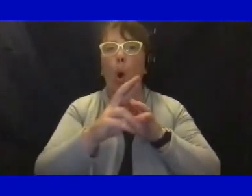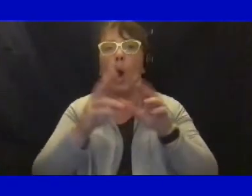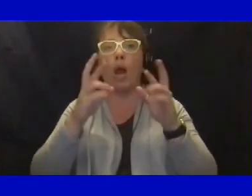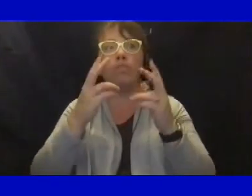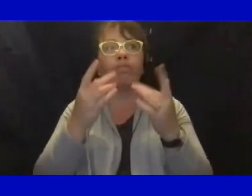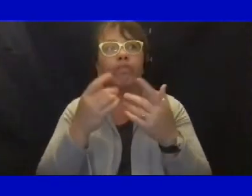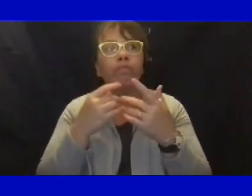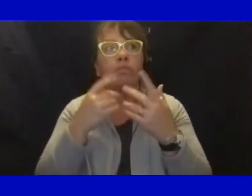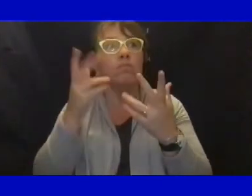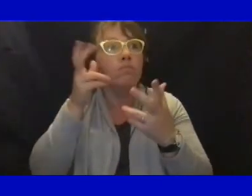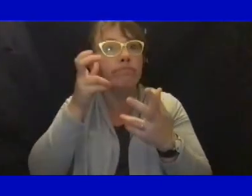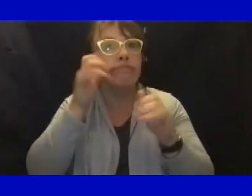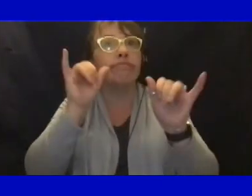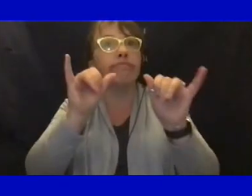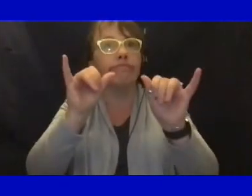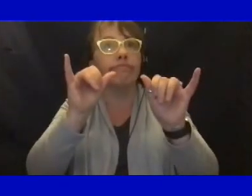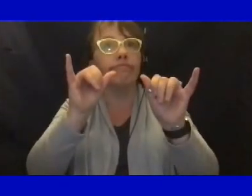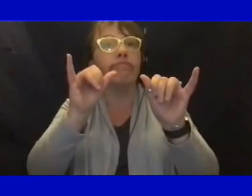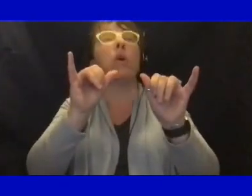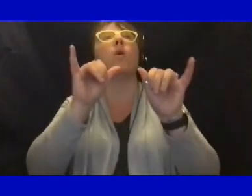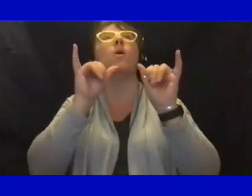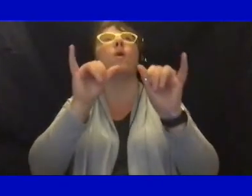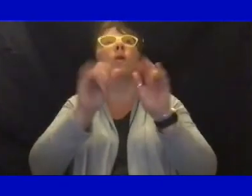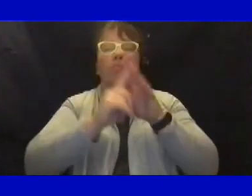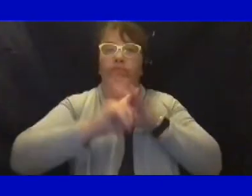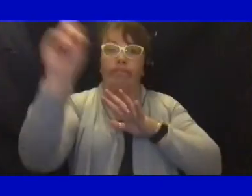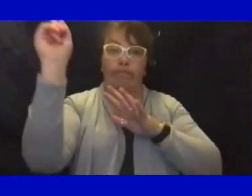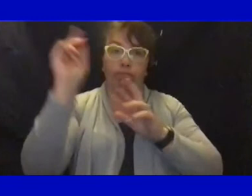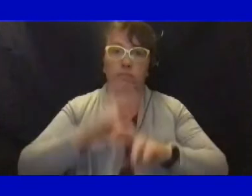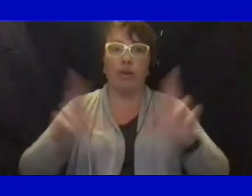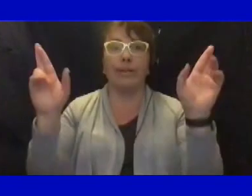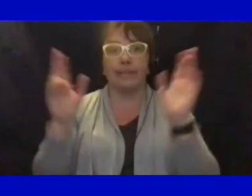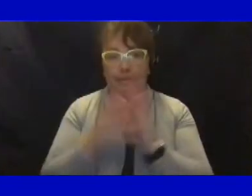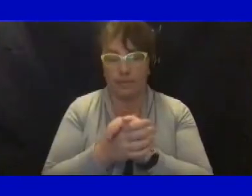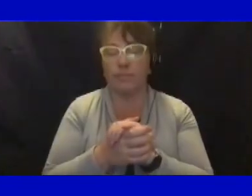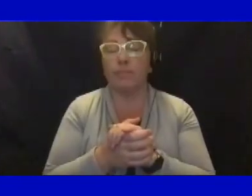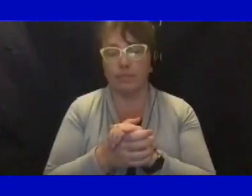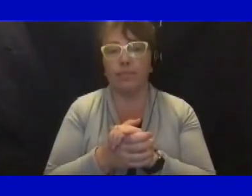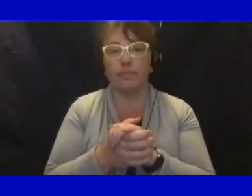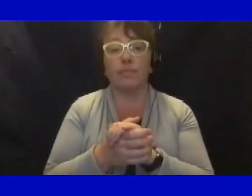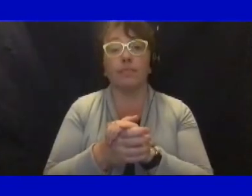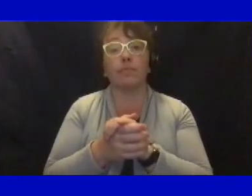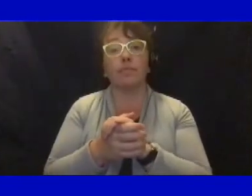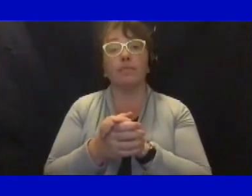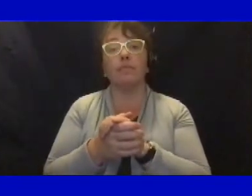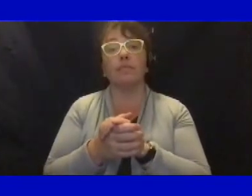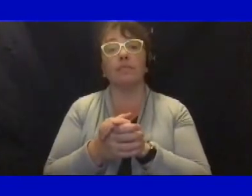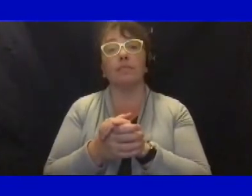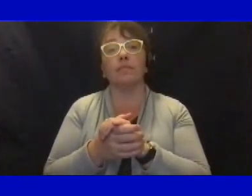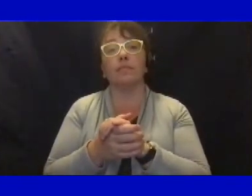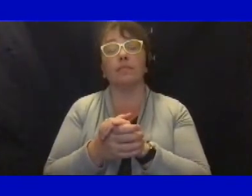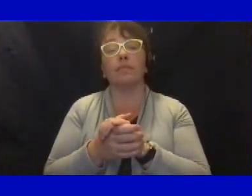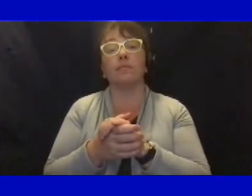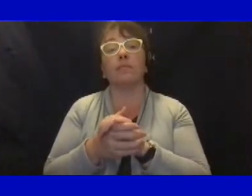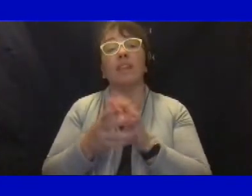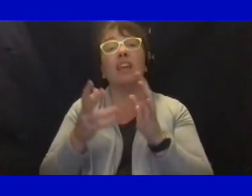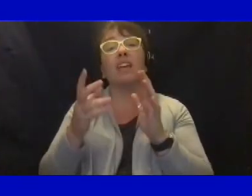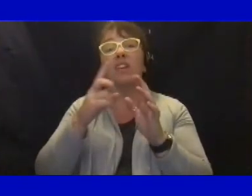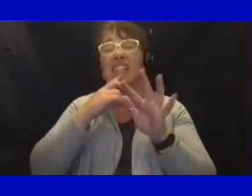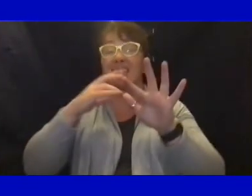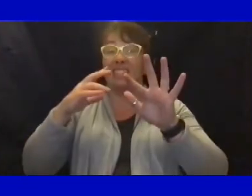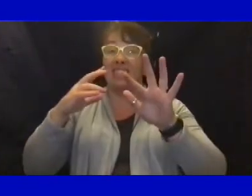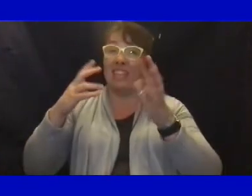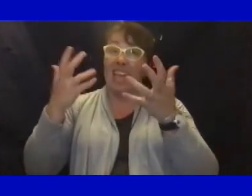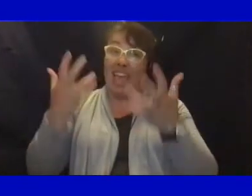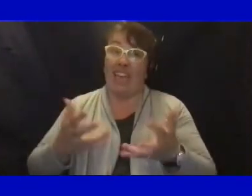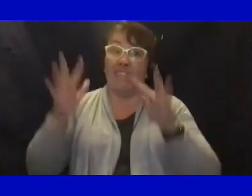to 2 days, that is high confidence that heavy rain is coming. Heavy rain, not just heavy rain, but heavy rain